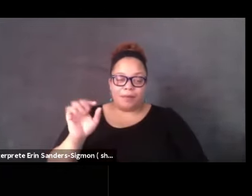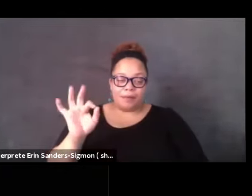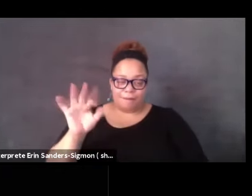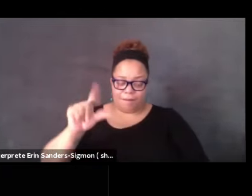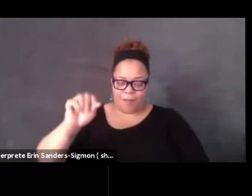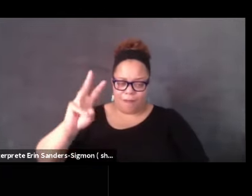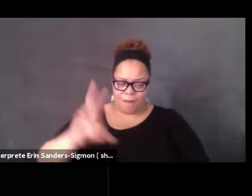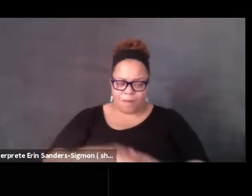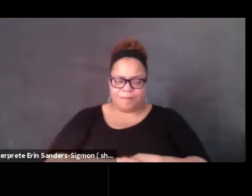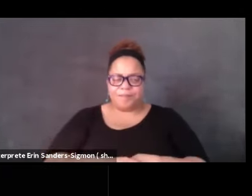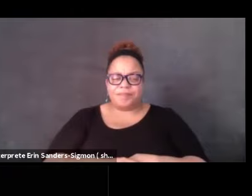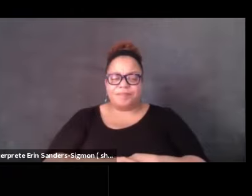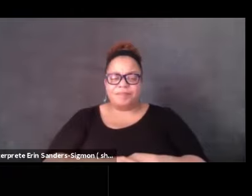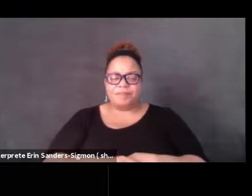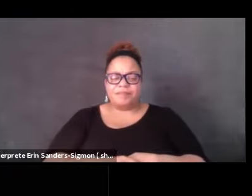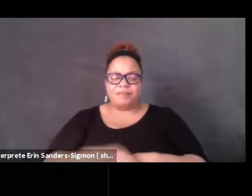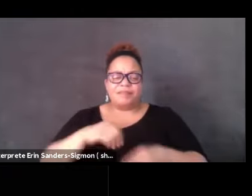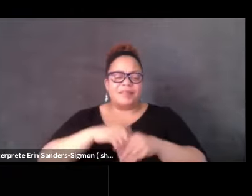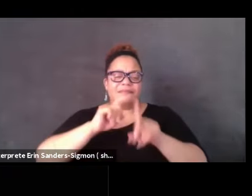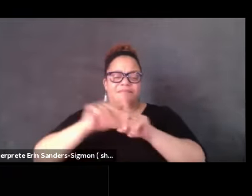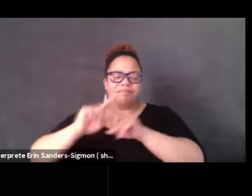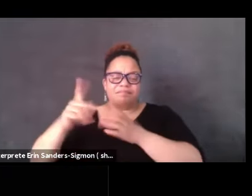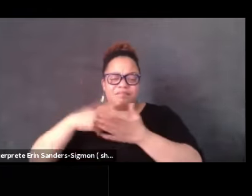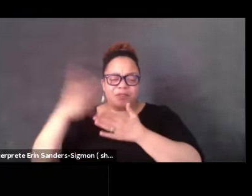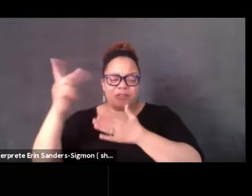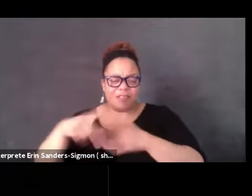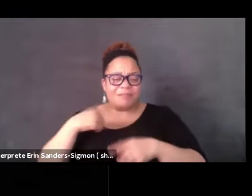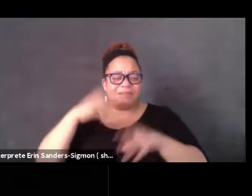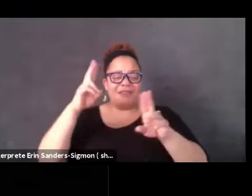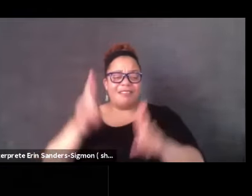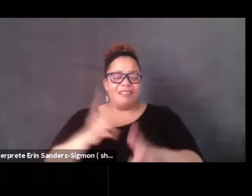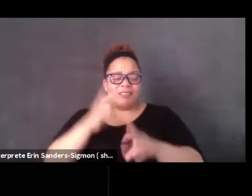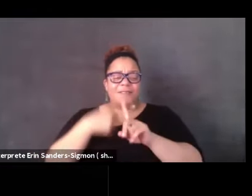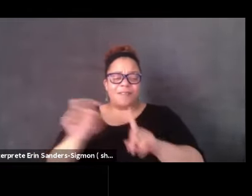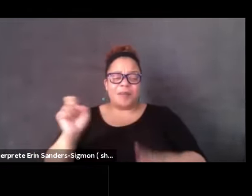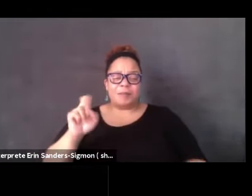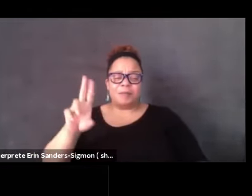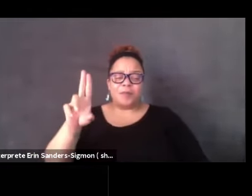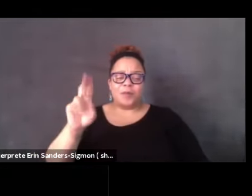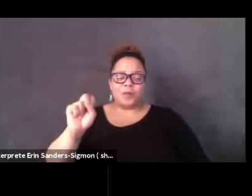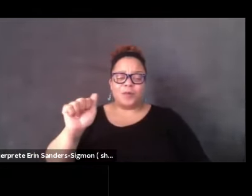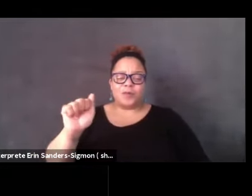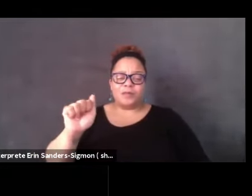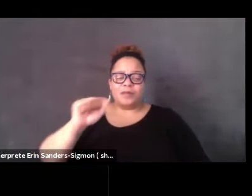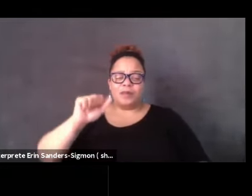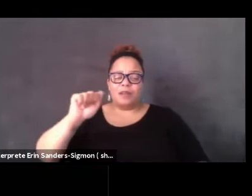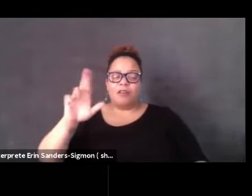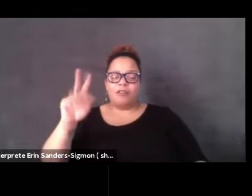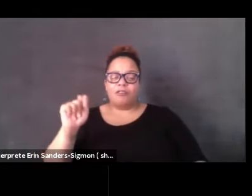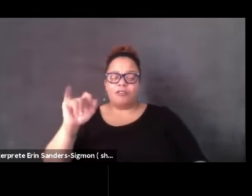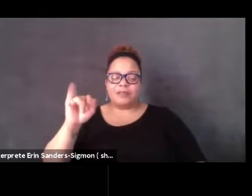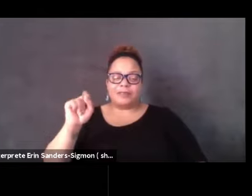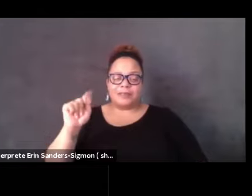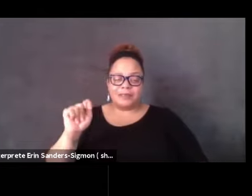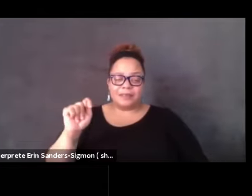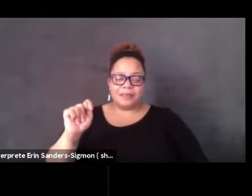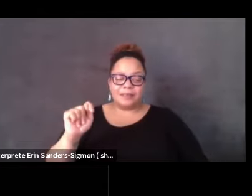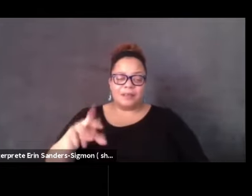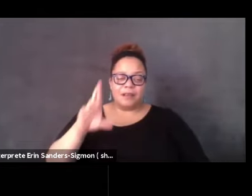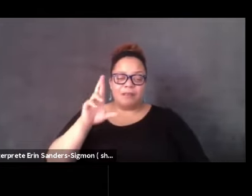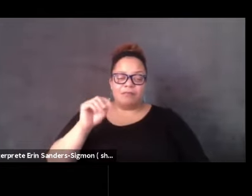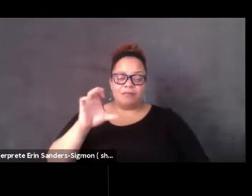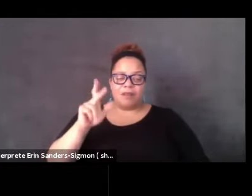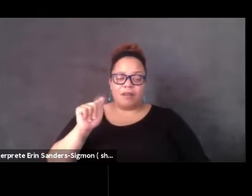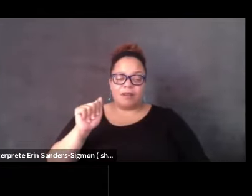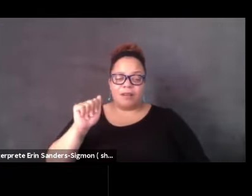and an honoree of the United States Artist Rockefeller Fellowship. Okay, while engaging in a deeply fulfilling and